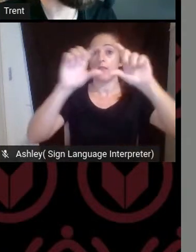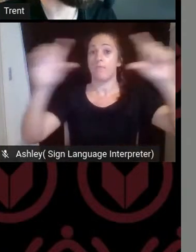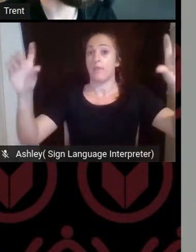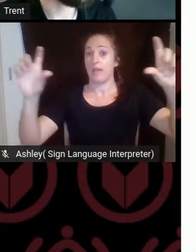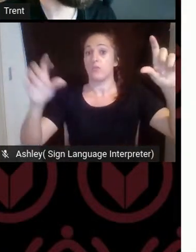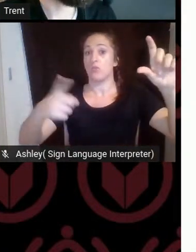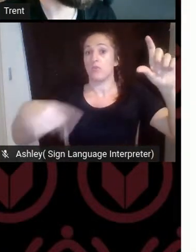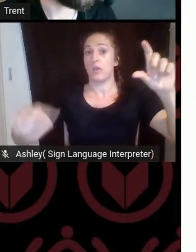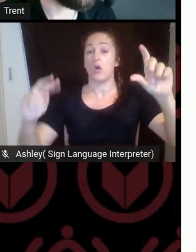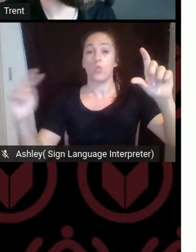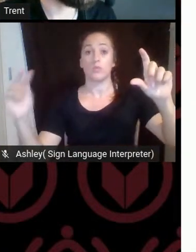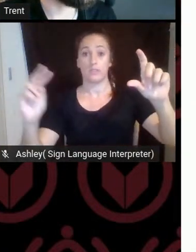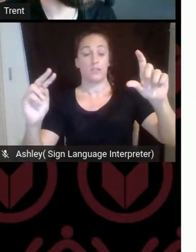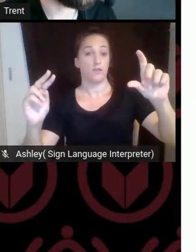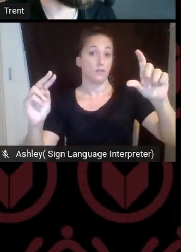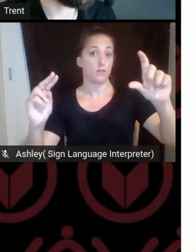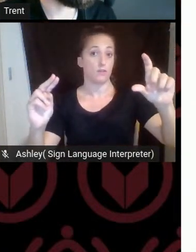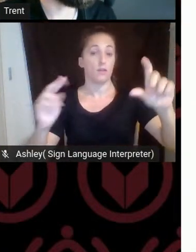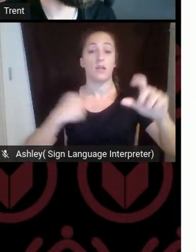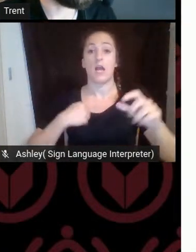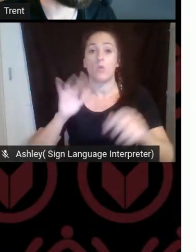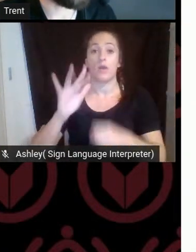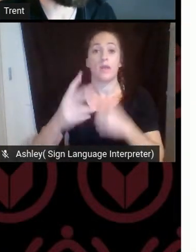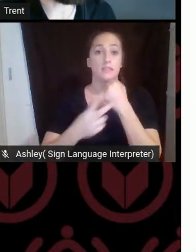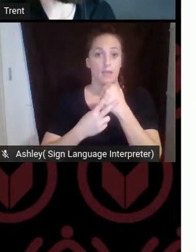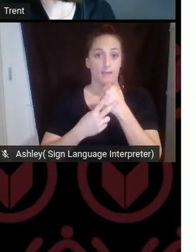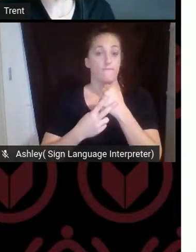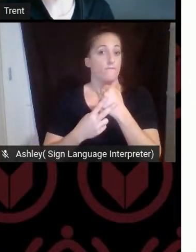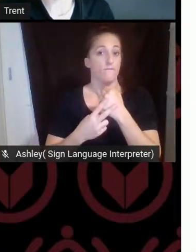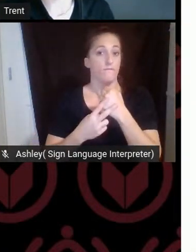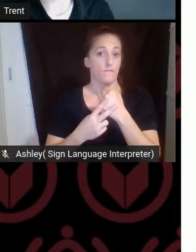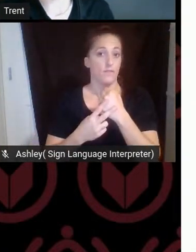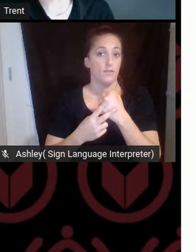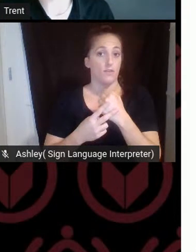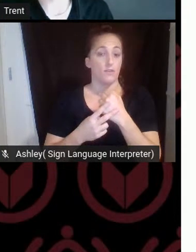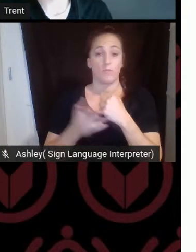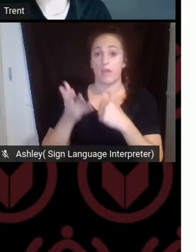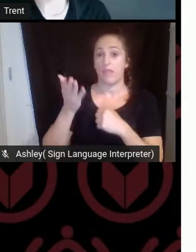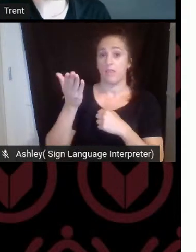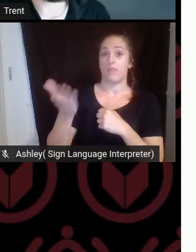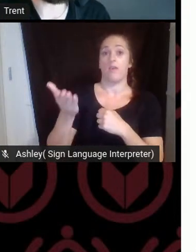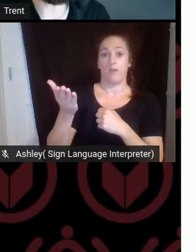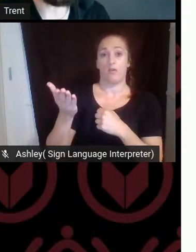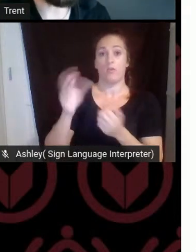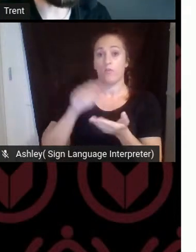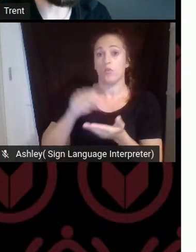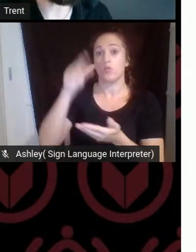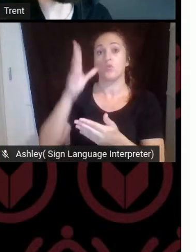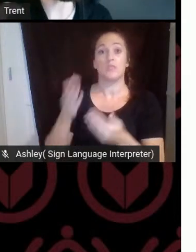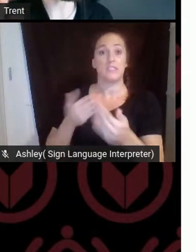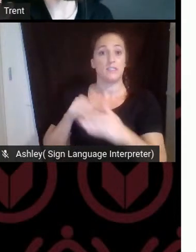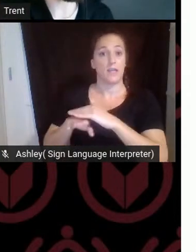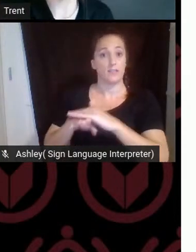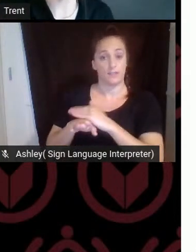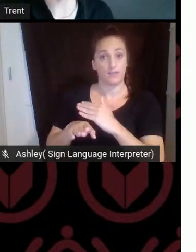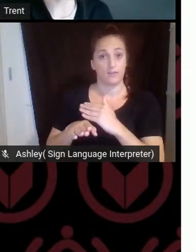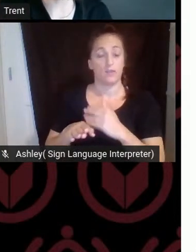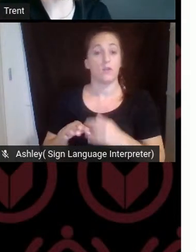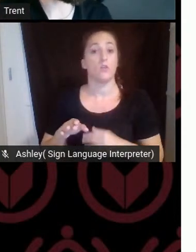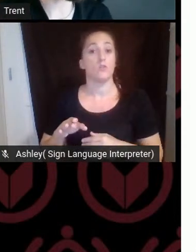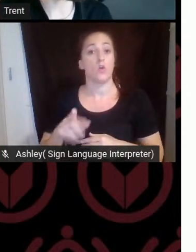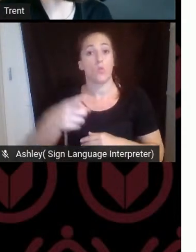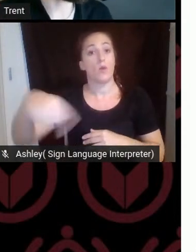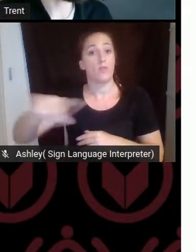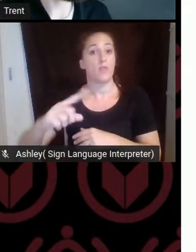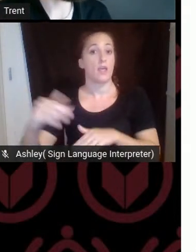hit save. When that happens, the Meet link is there and will remain there for your students. So the first thing that they see when they log into your